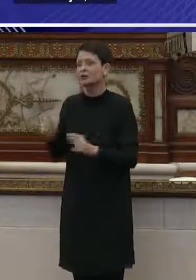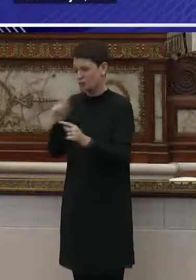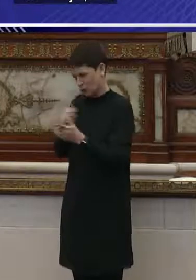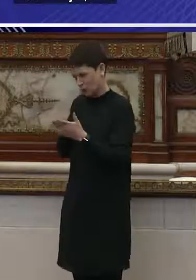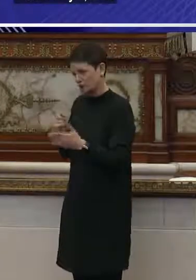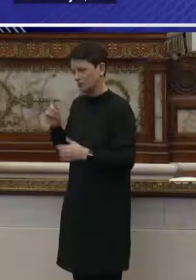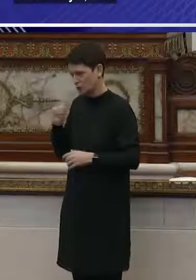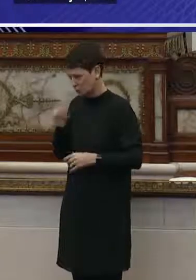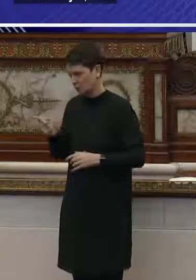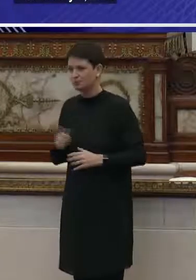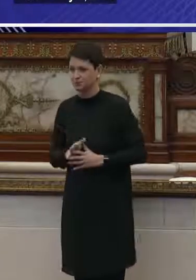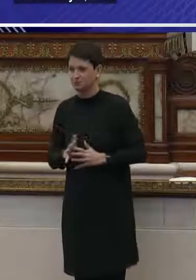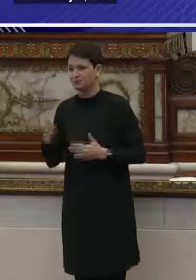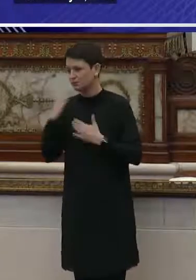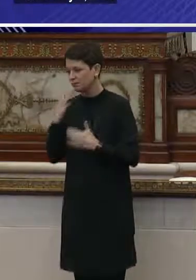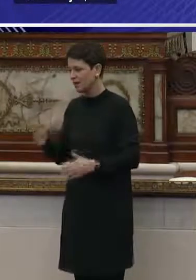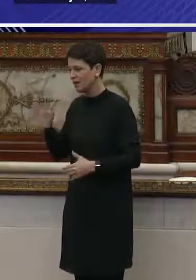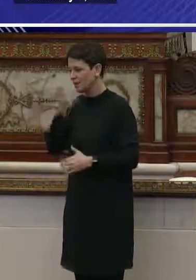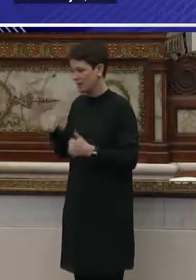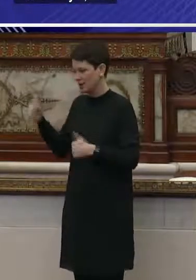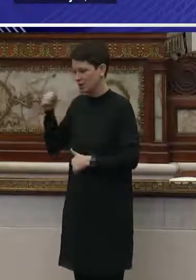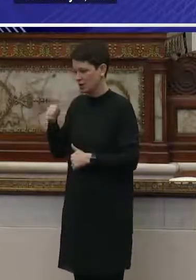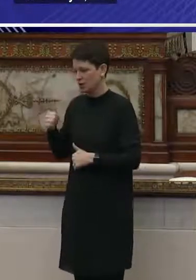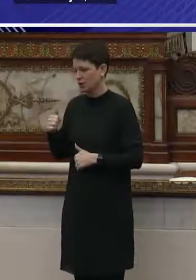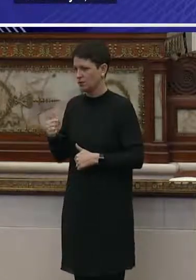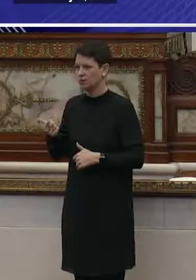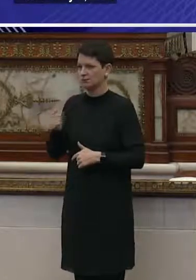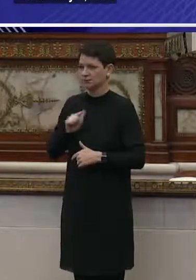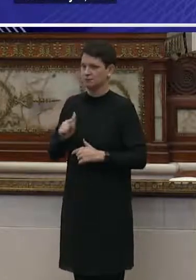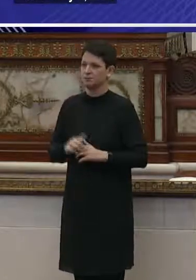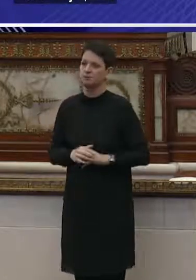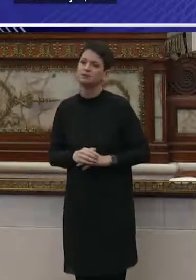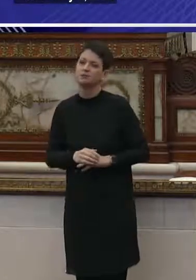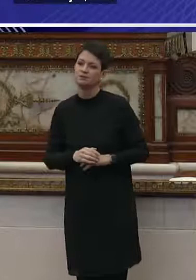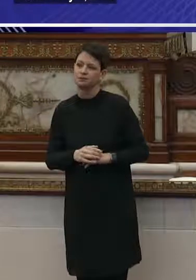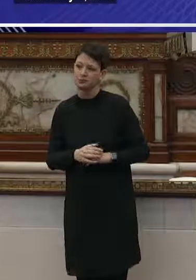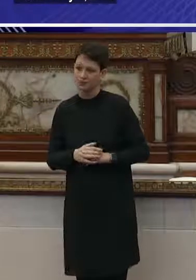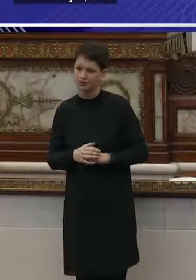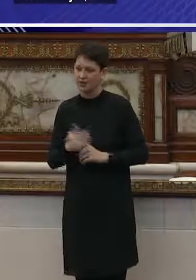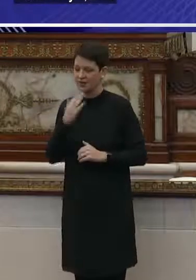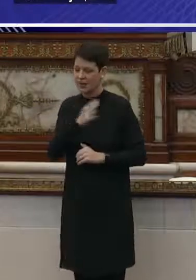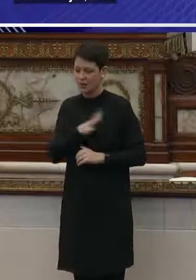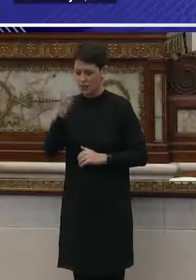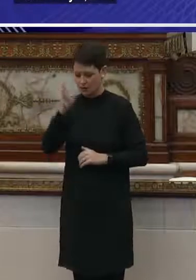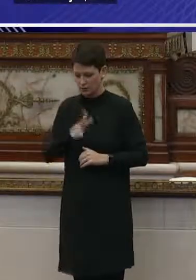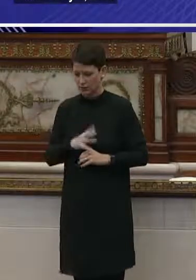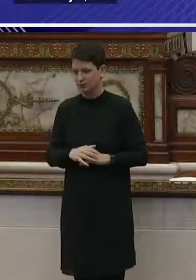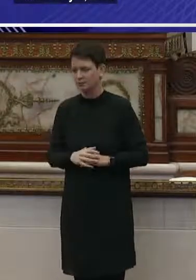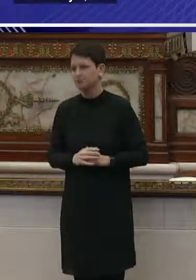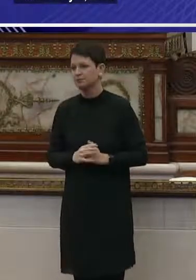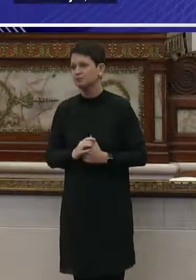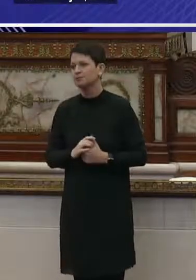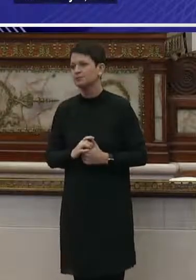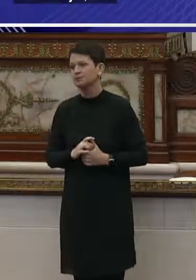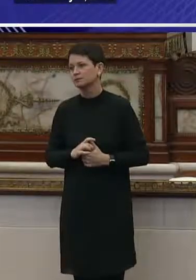true. Thank you, Madam Chair. If there's time, I'll come back around. Thank you, Councilman.